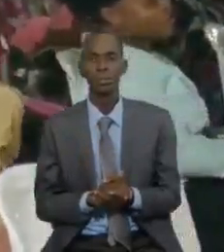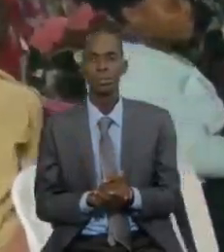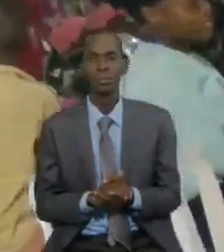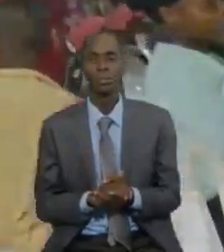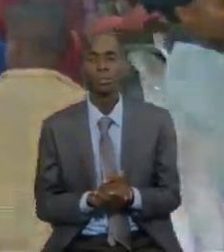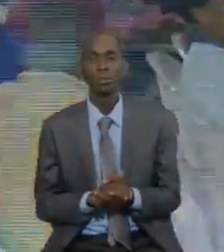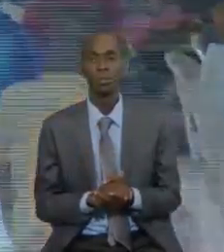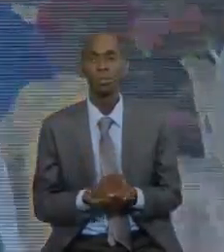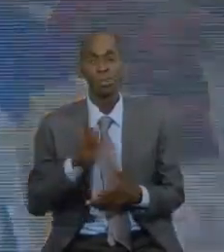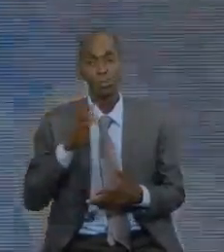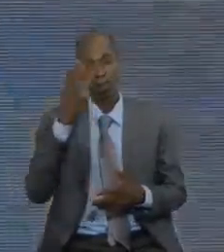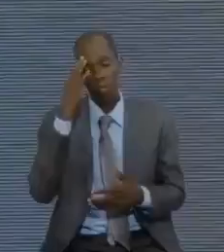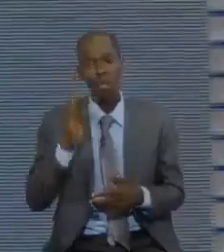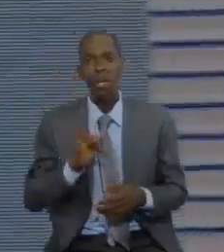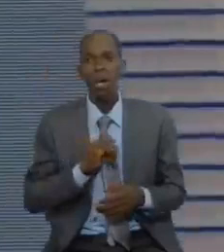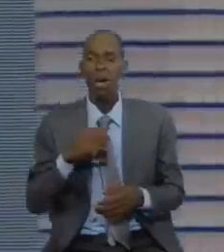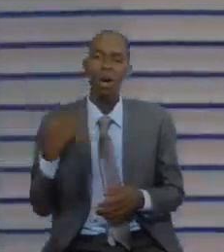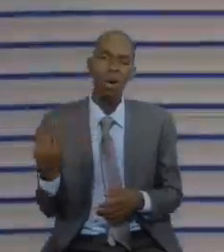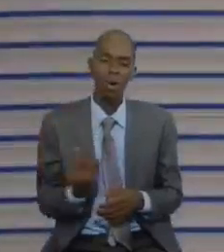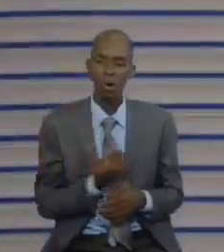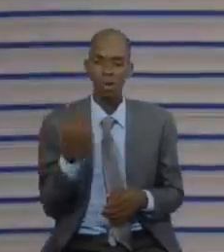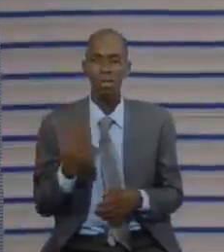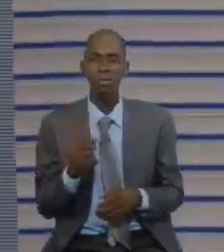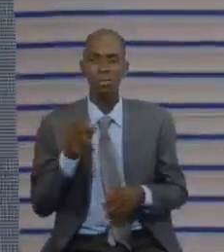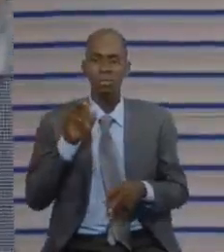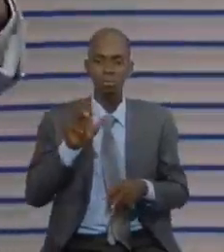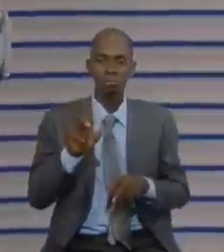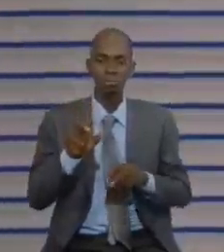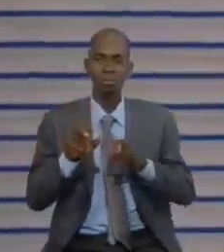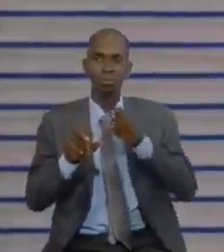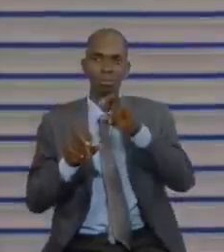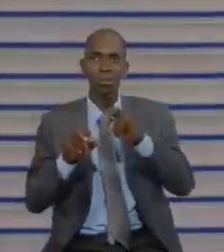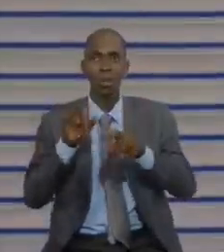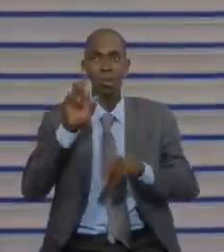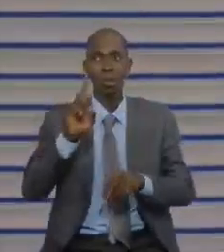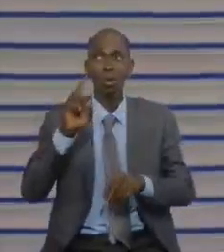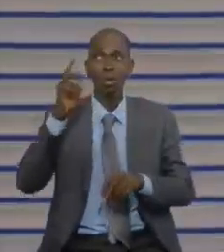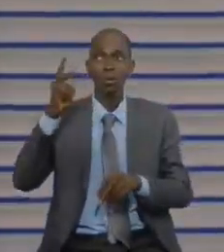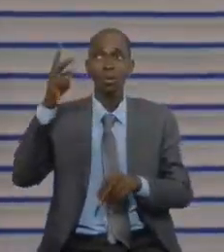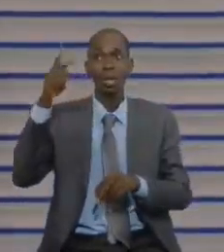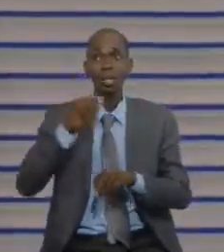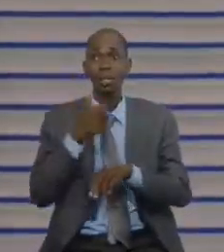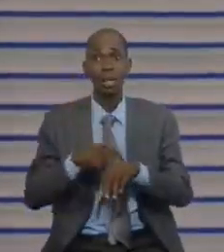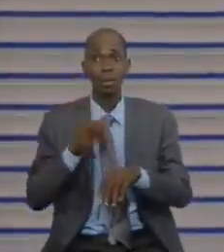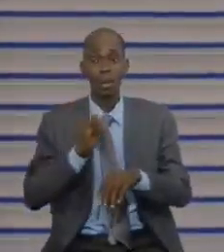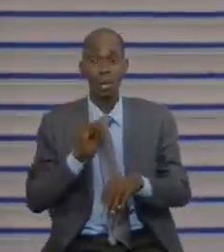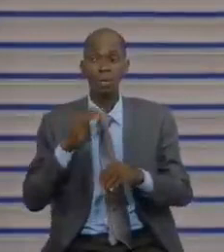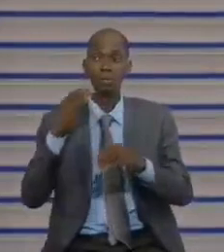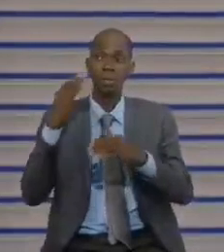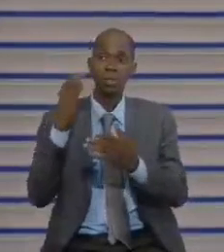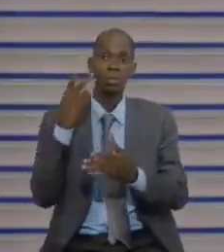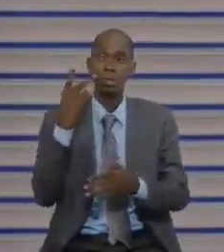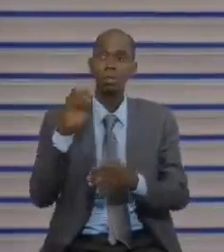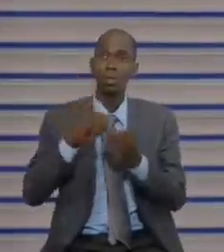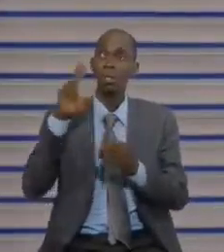You know, I always climb the ladder 1, 2, 3. And when I reach 3, I reach the step of the ladder